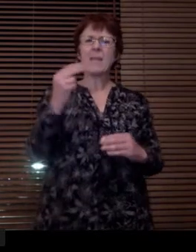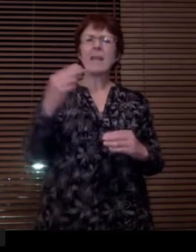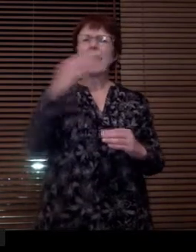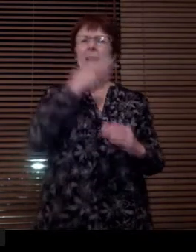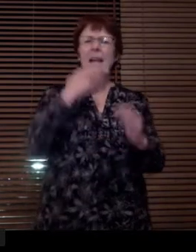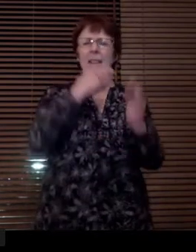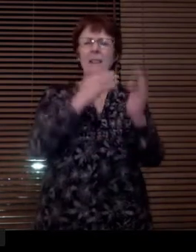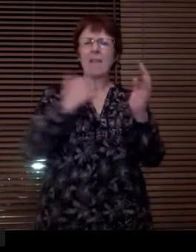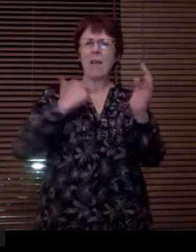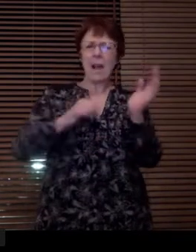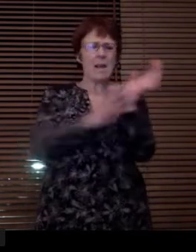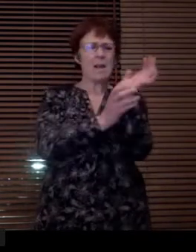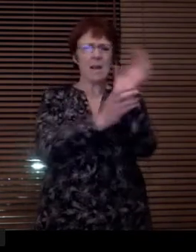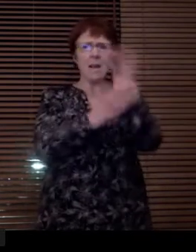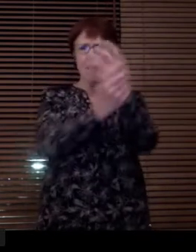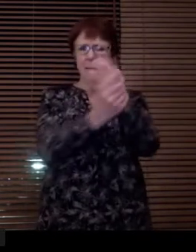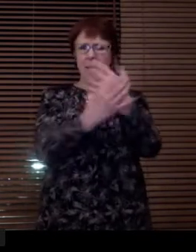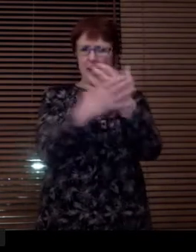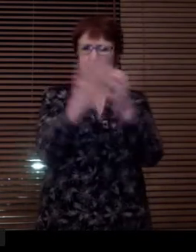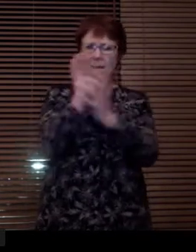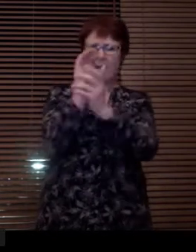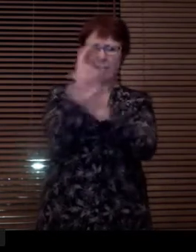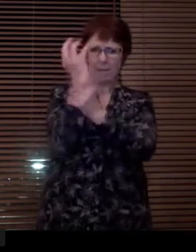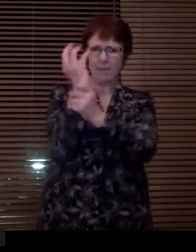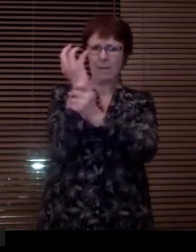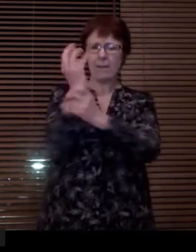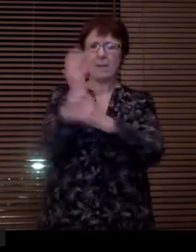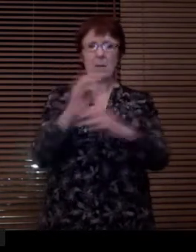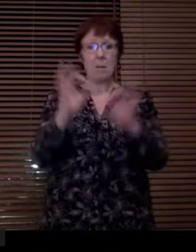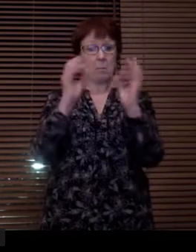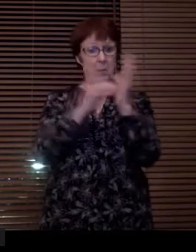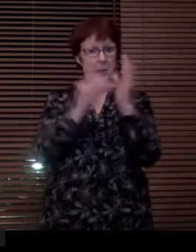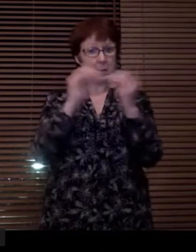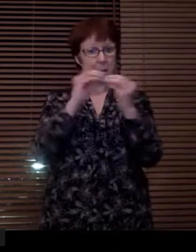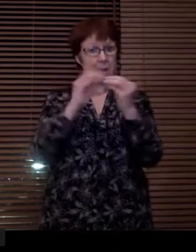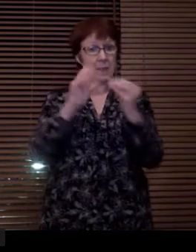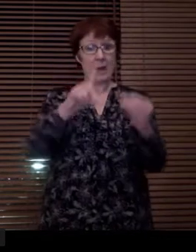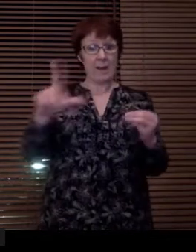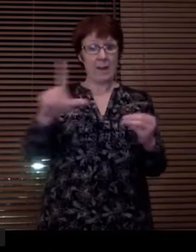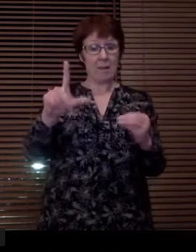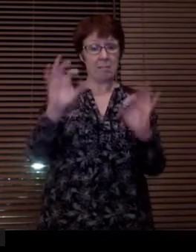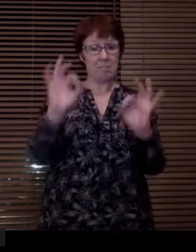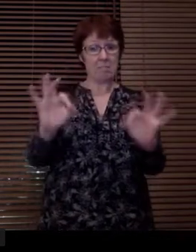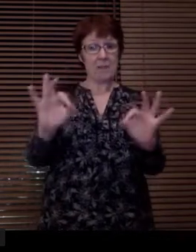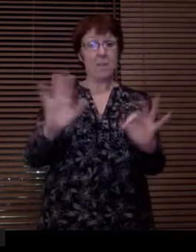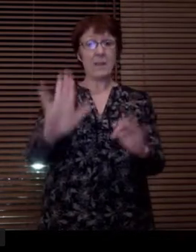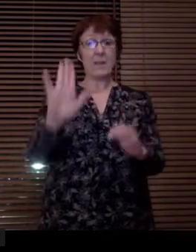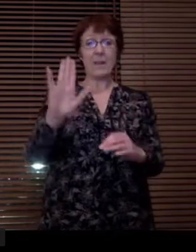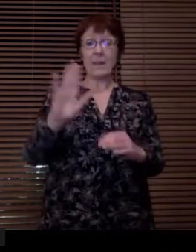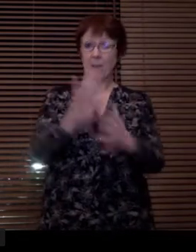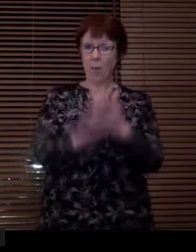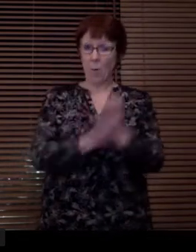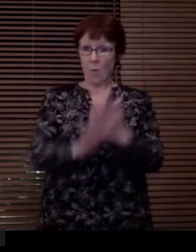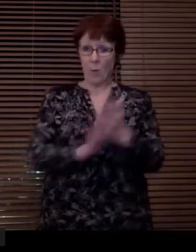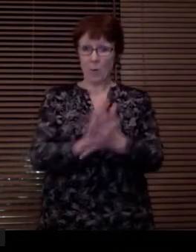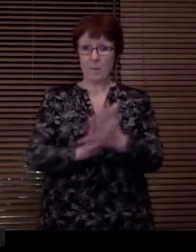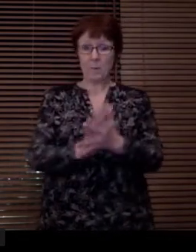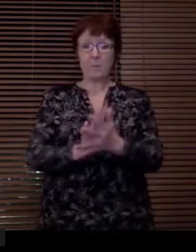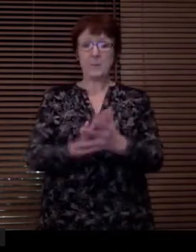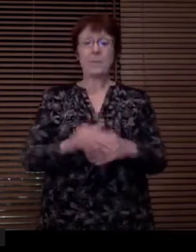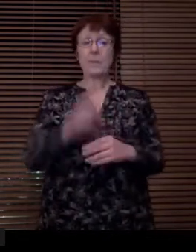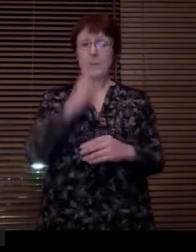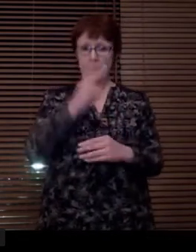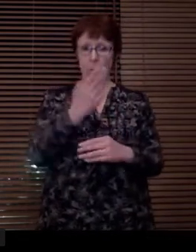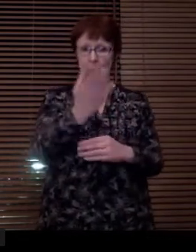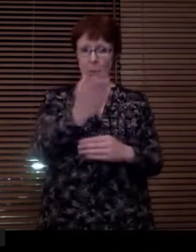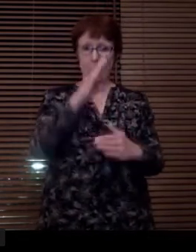the body weight through the wrists when we're doing this workout. I just quickly want you guys to go onto your knees. We'll start with the